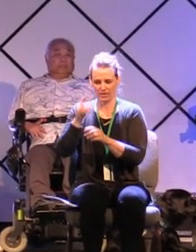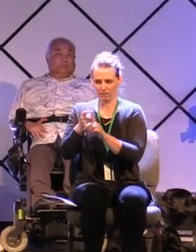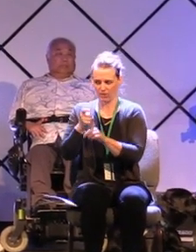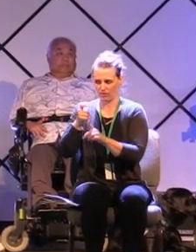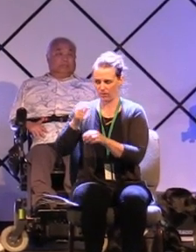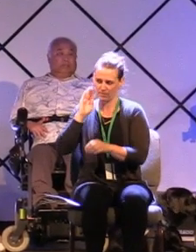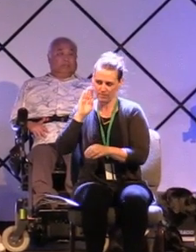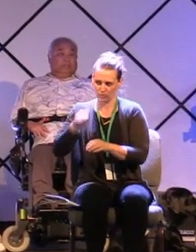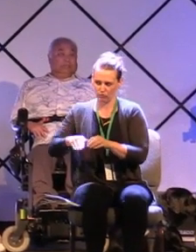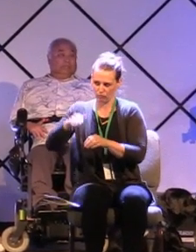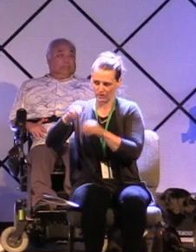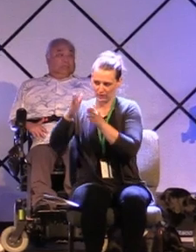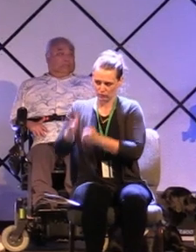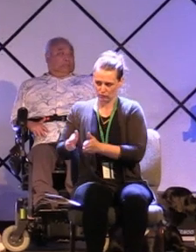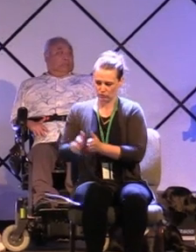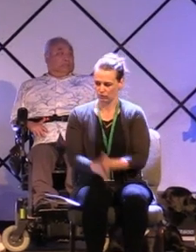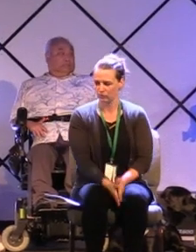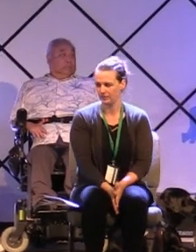8.